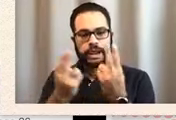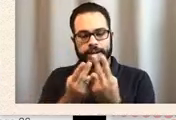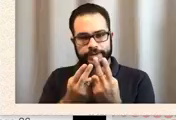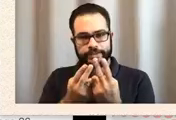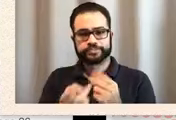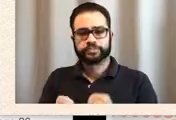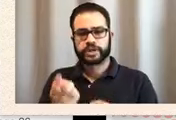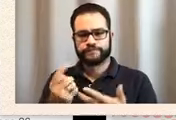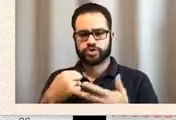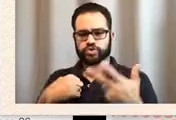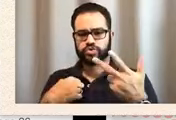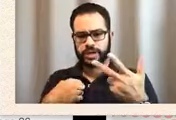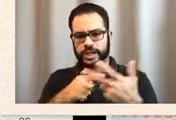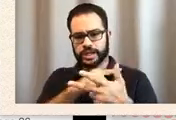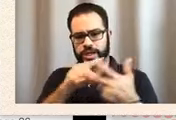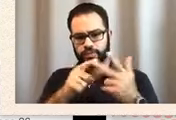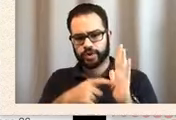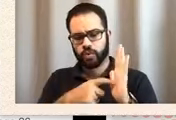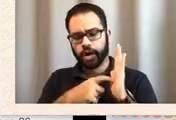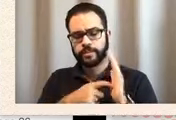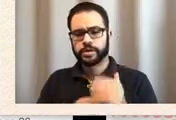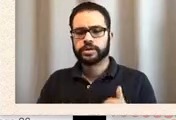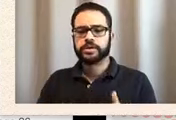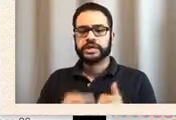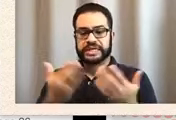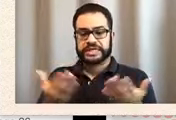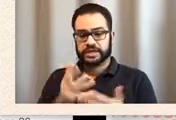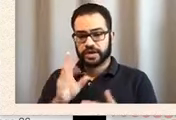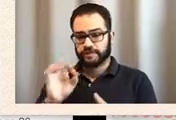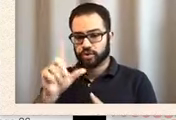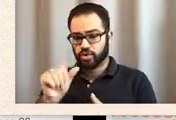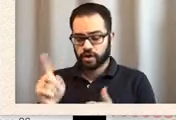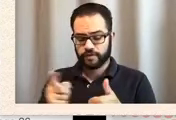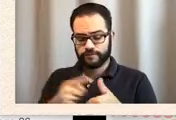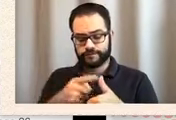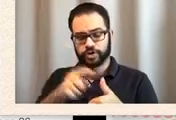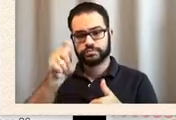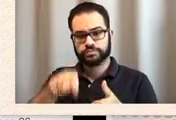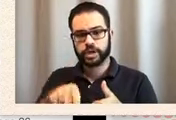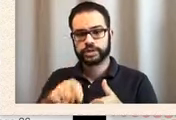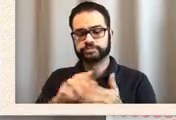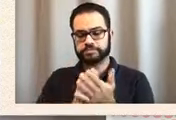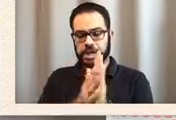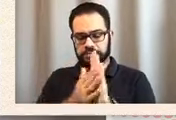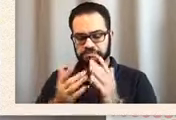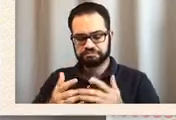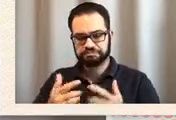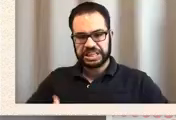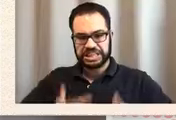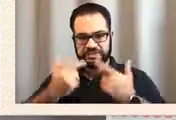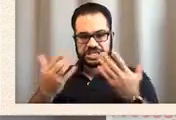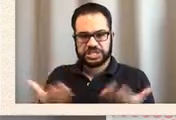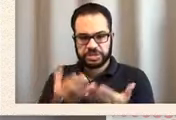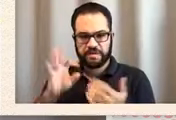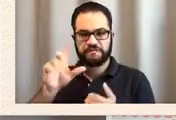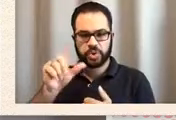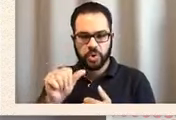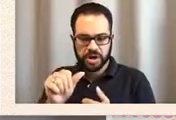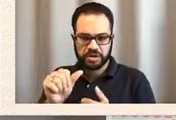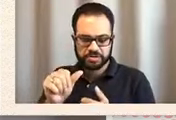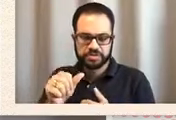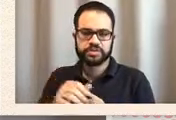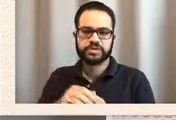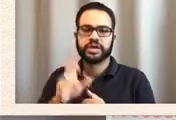people looking to open an account here in Florida, is that first they have to be a Florida resident. And so that's that time of